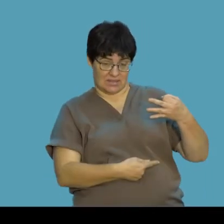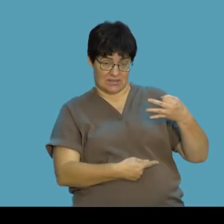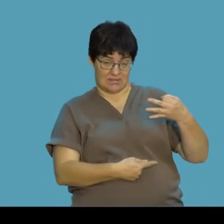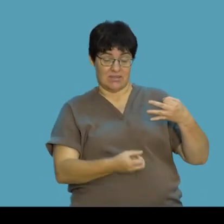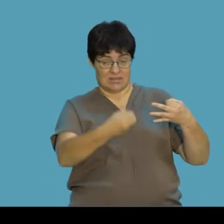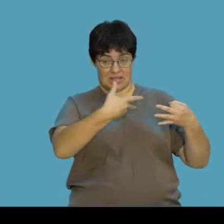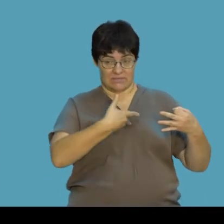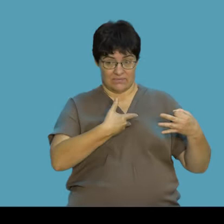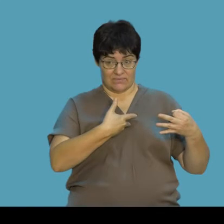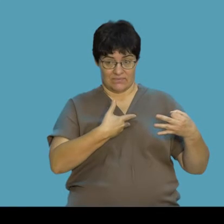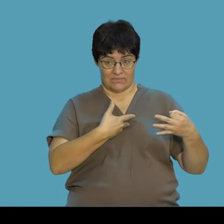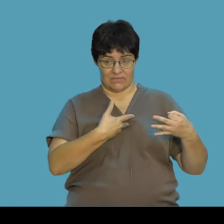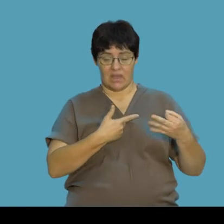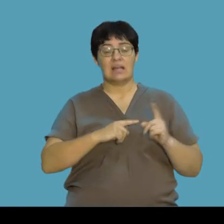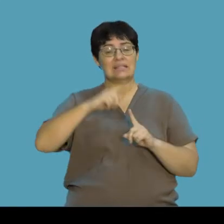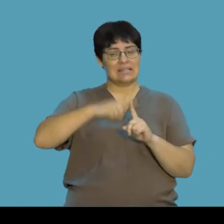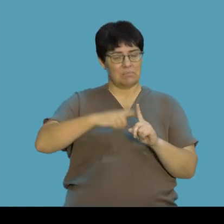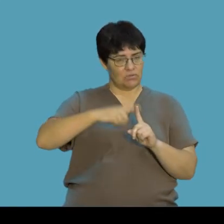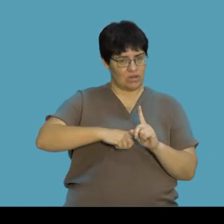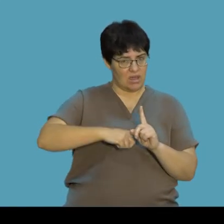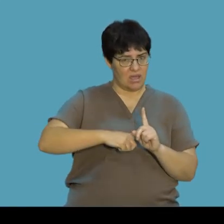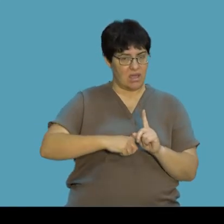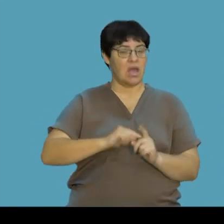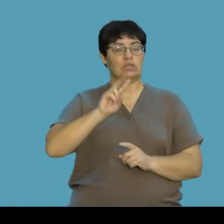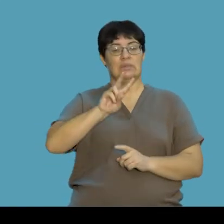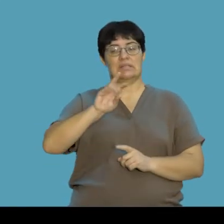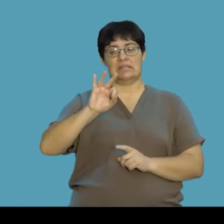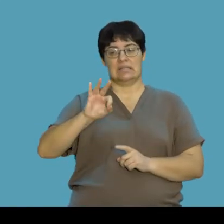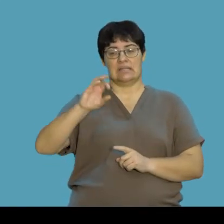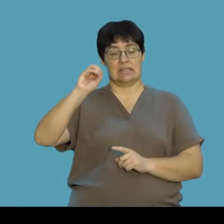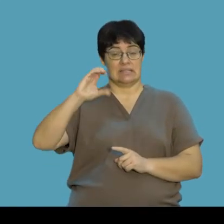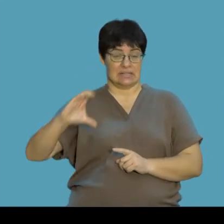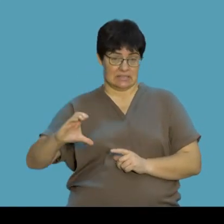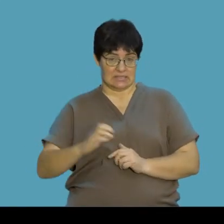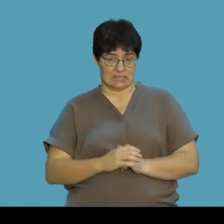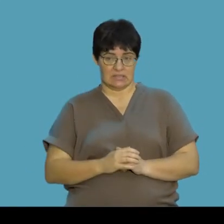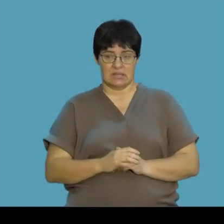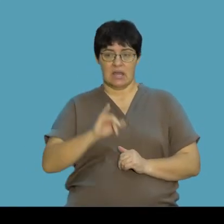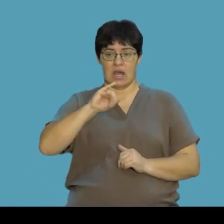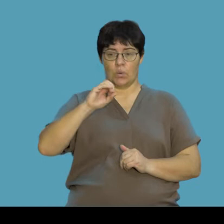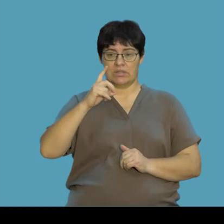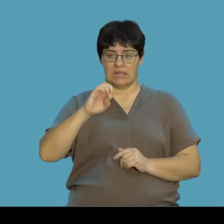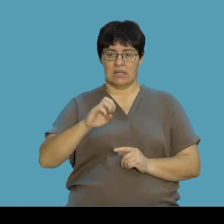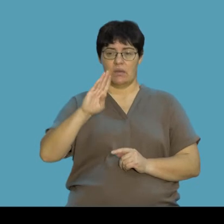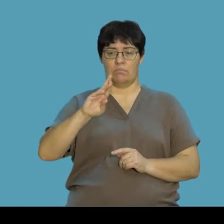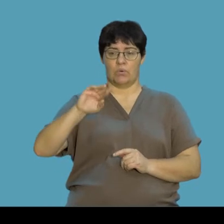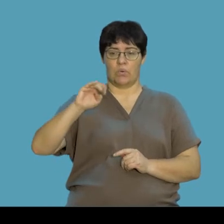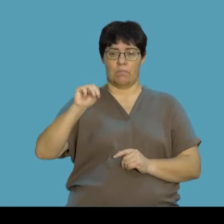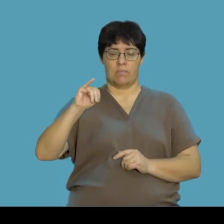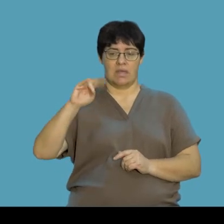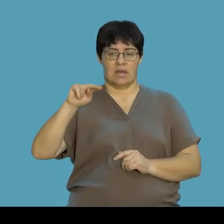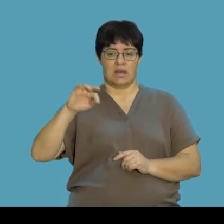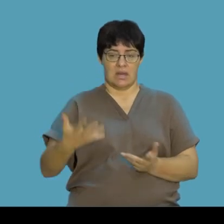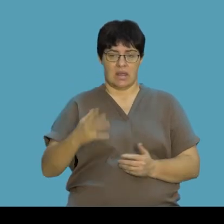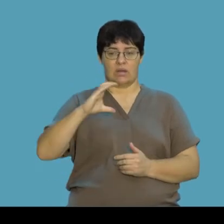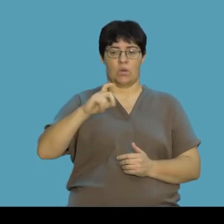these substances at a temperature of 23 degrees Celsius. Now, okay. Now we have got iodine, bromine, and chlorine.